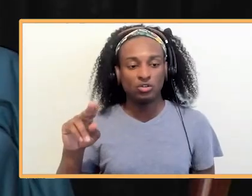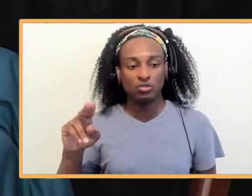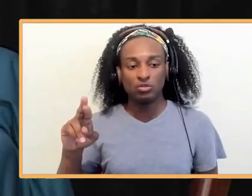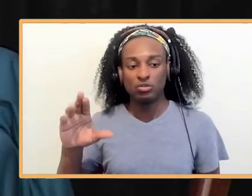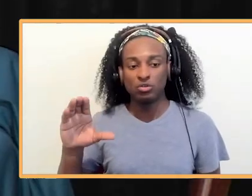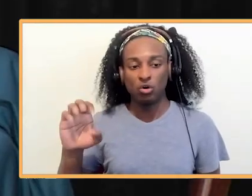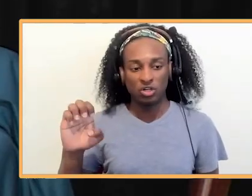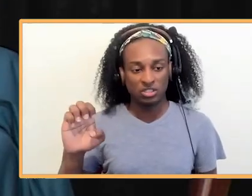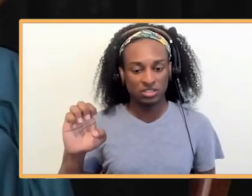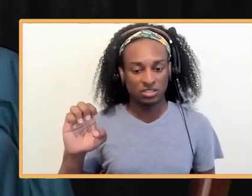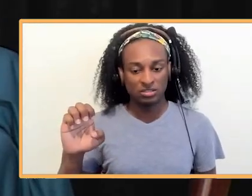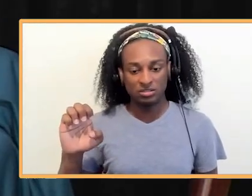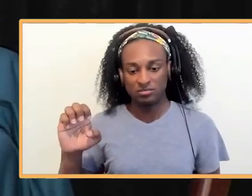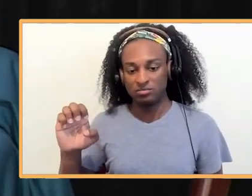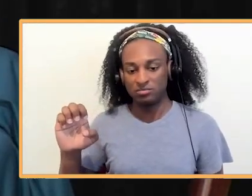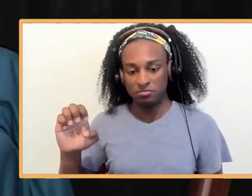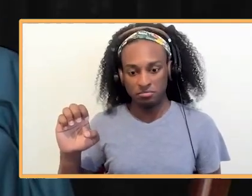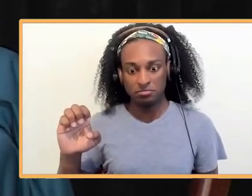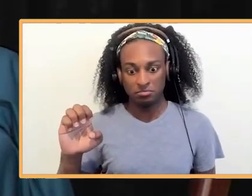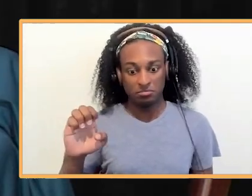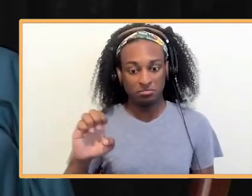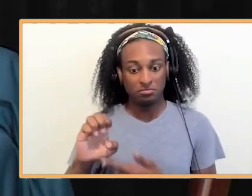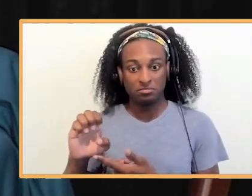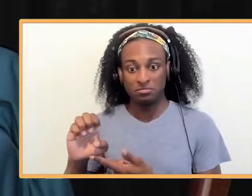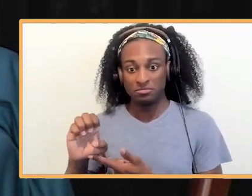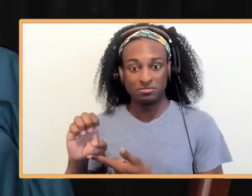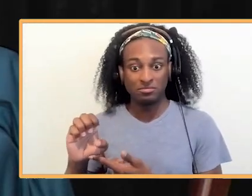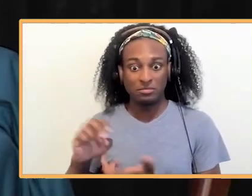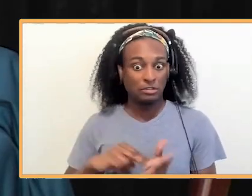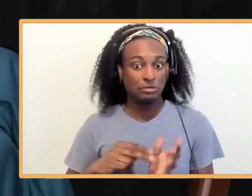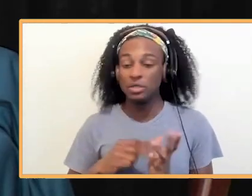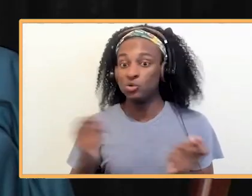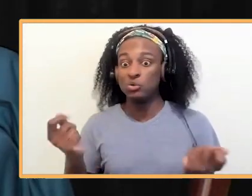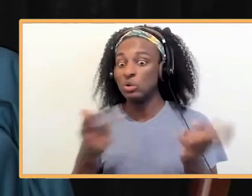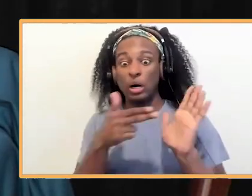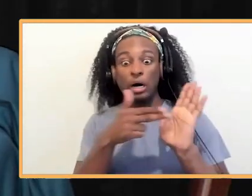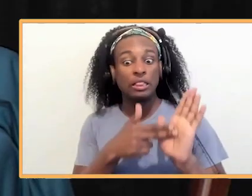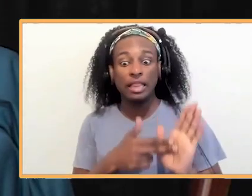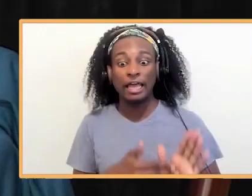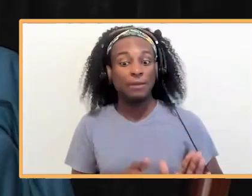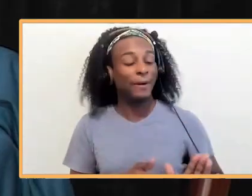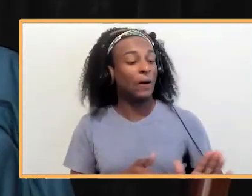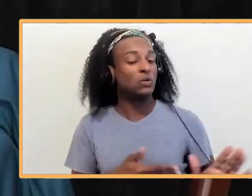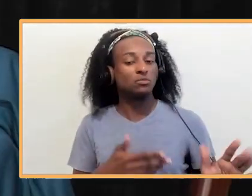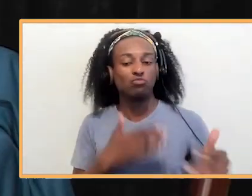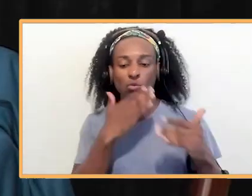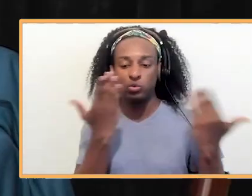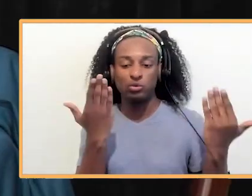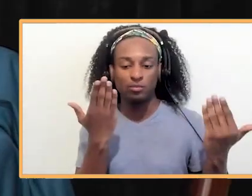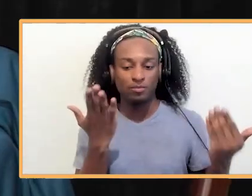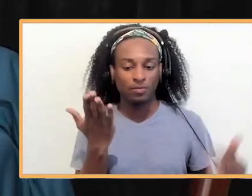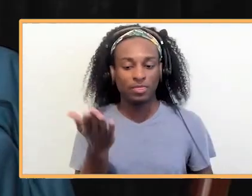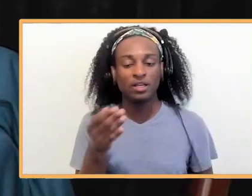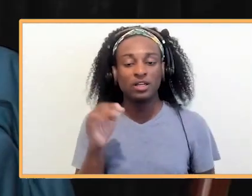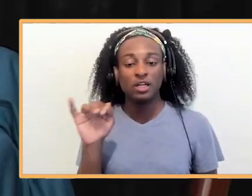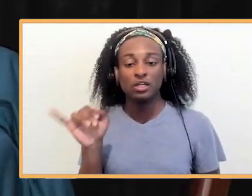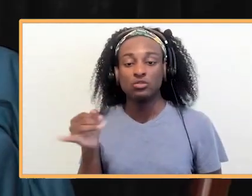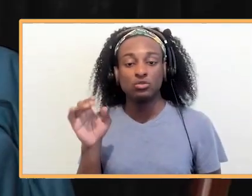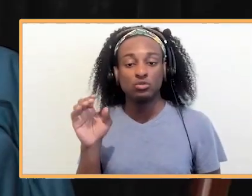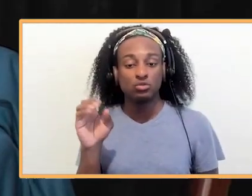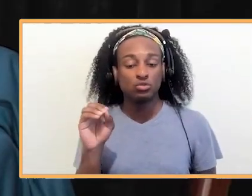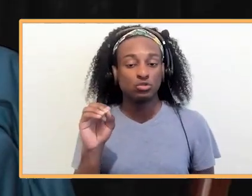And as I think Joel and Ruchika have described in many ways, that is that oneness with all